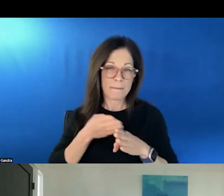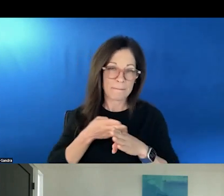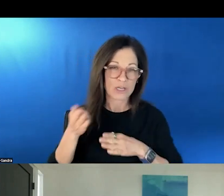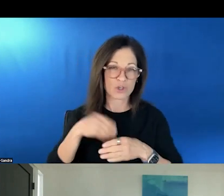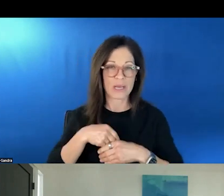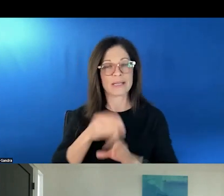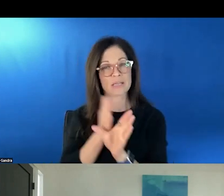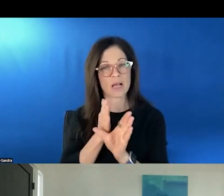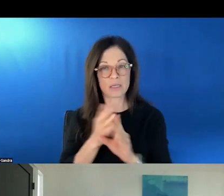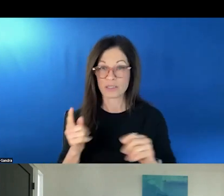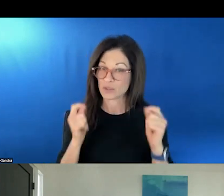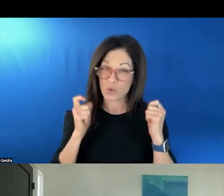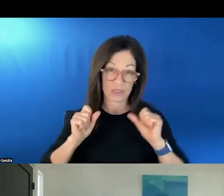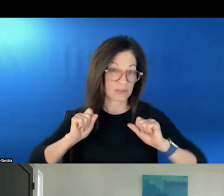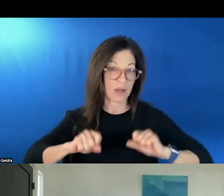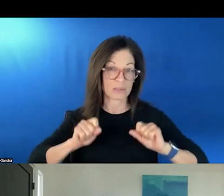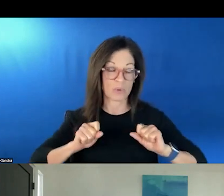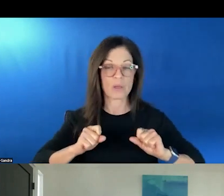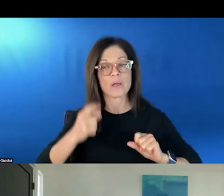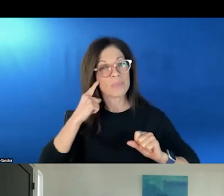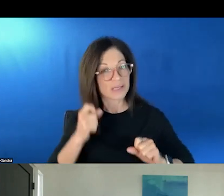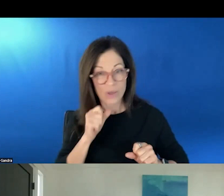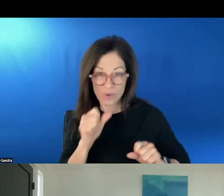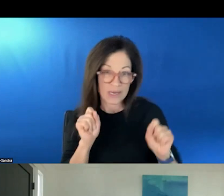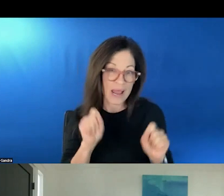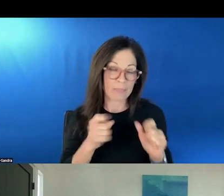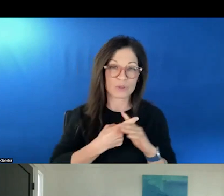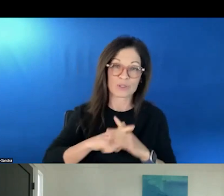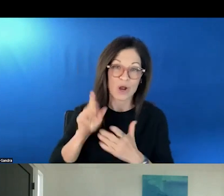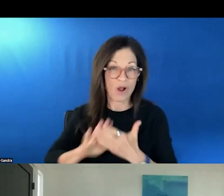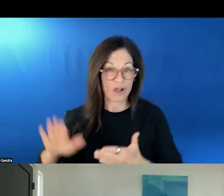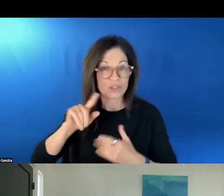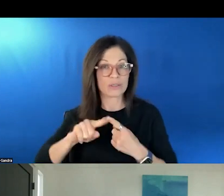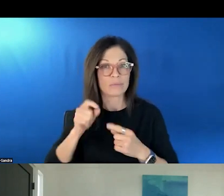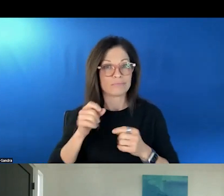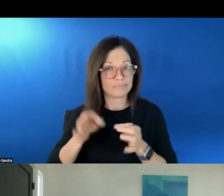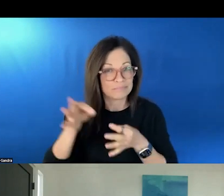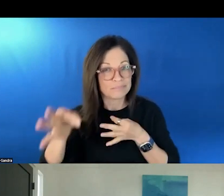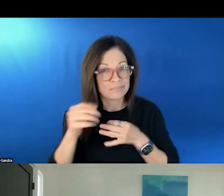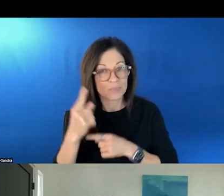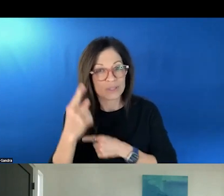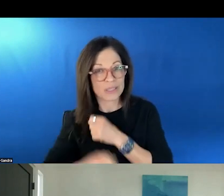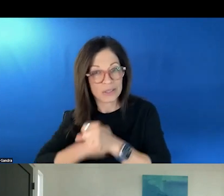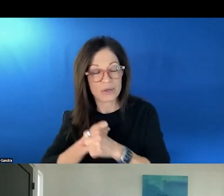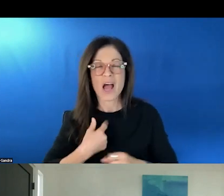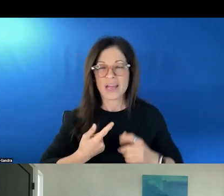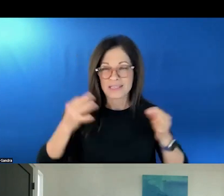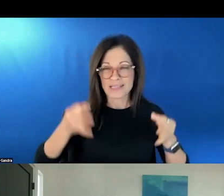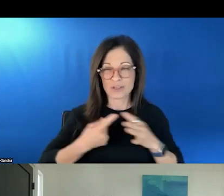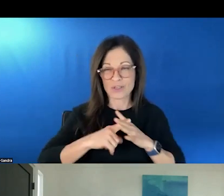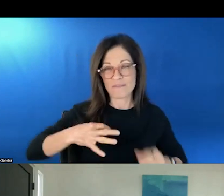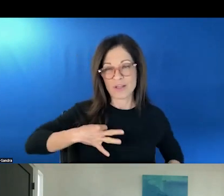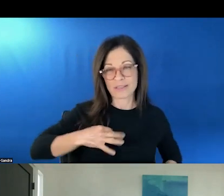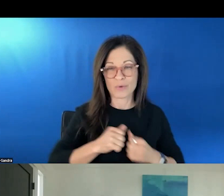psychology as quickly as possible. And since I wasn't able to start college until the next year, I started volunteering with my